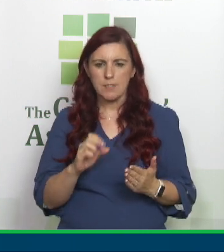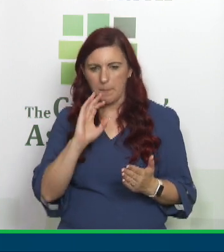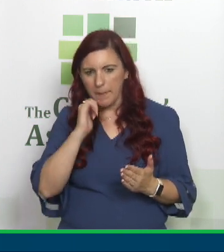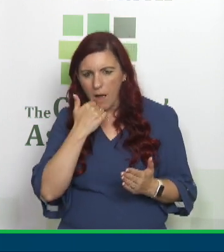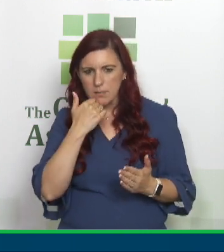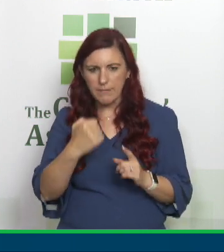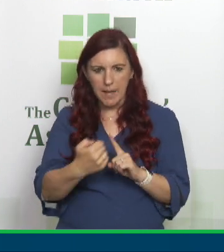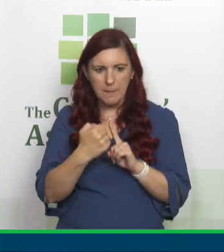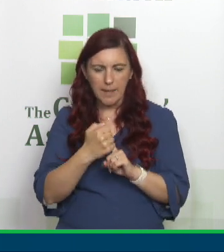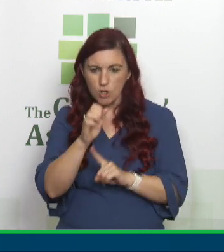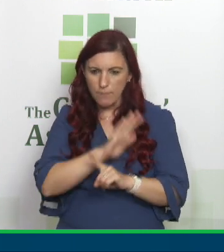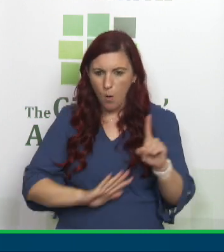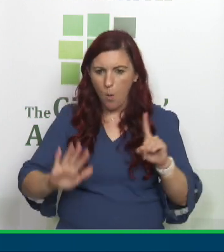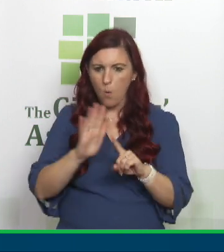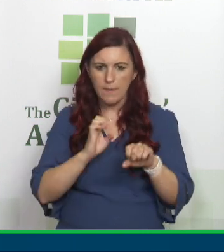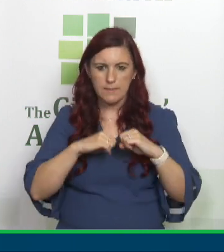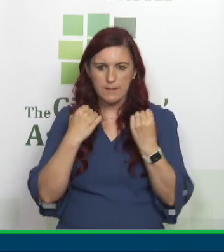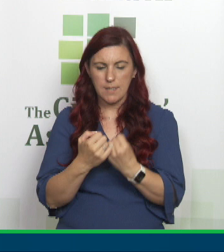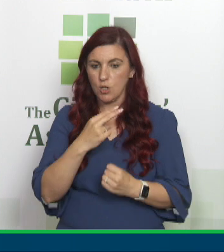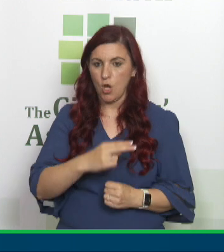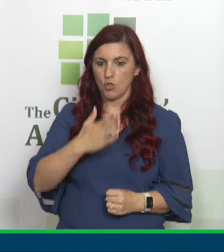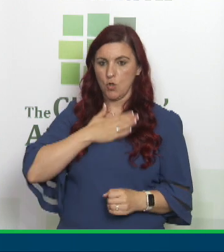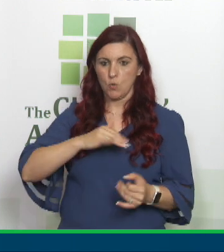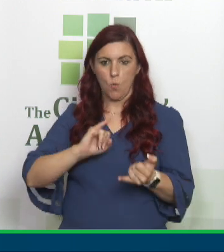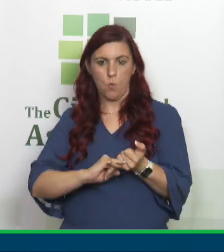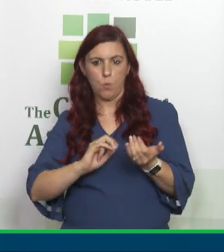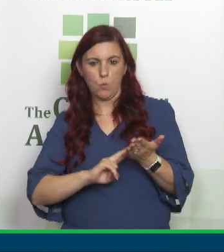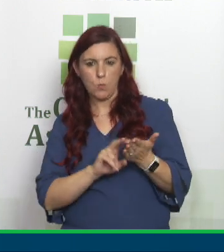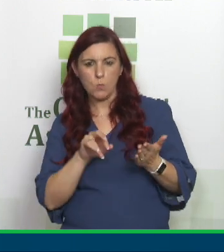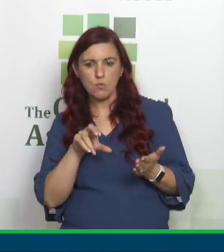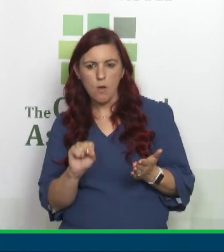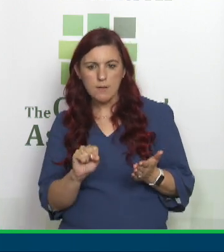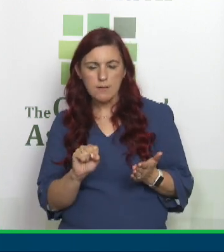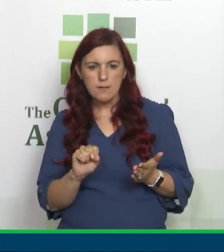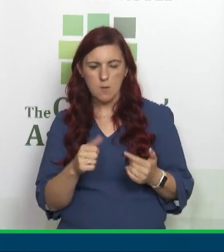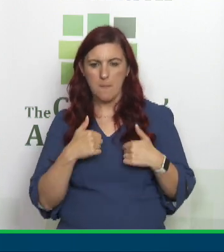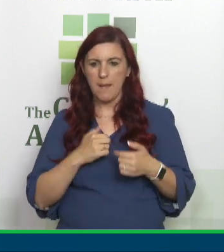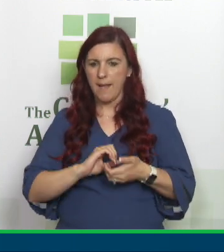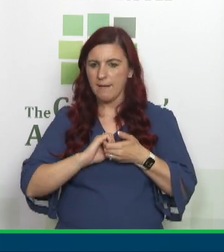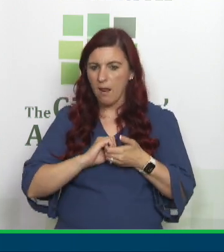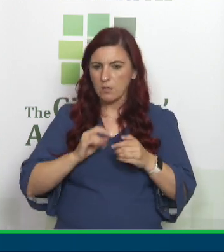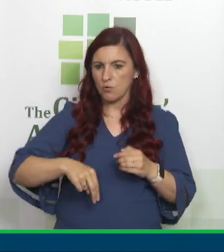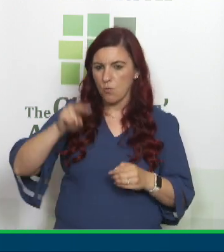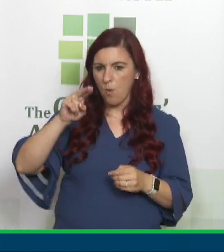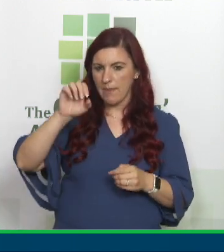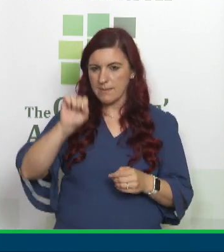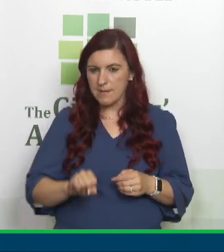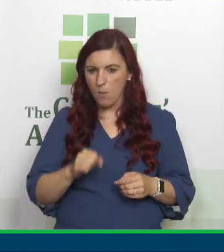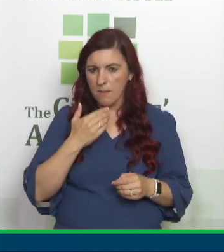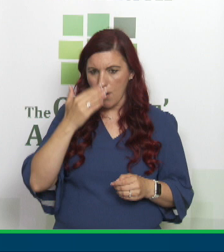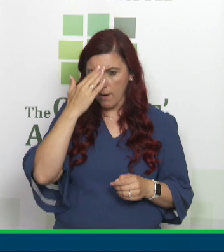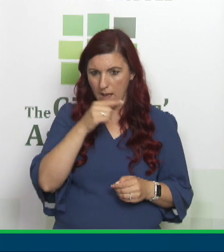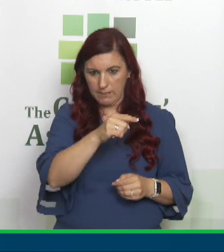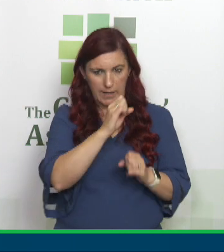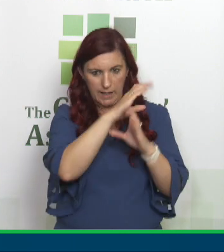of our society, not focusing just on those who consume drugs. My colleagues in North and South America have been very clear with